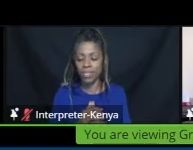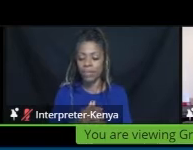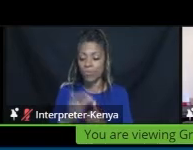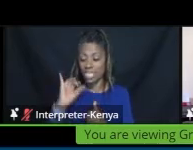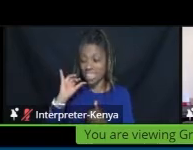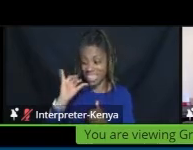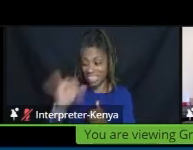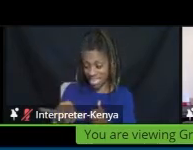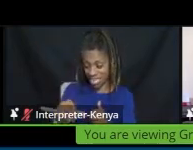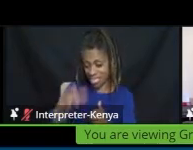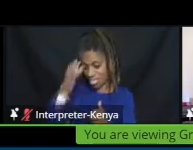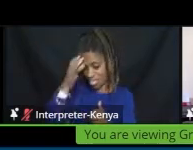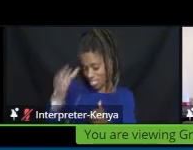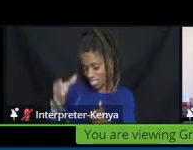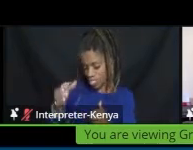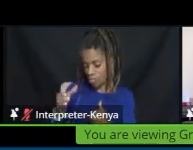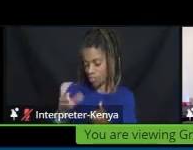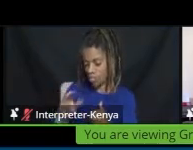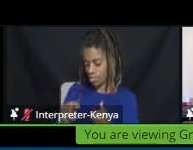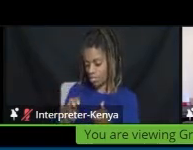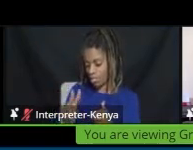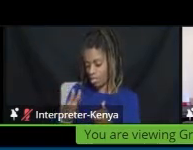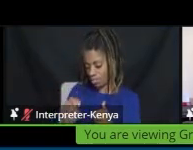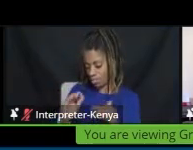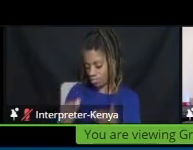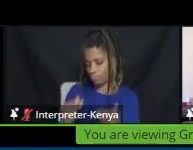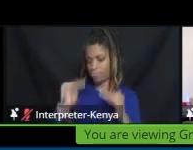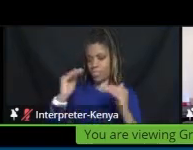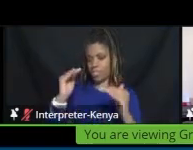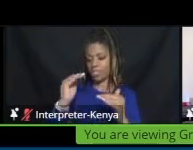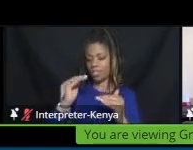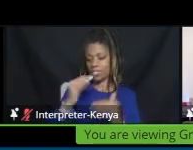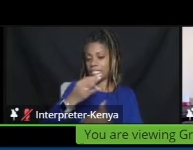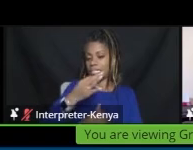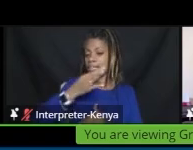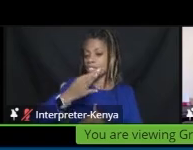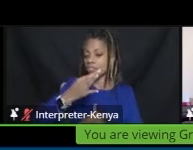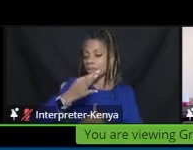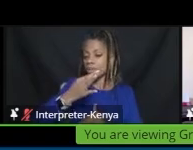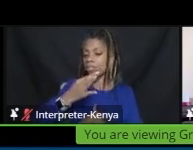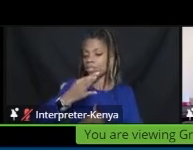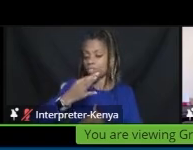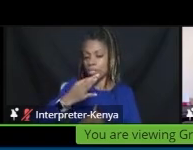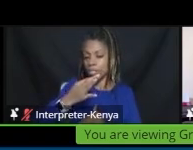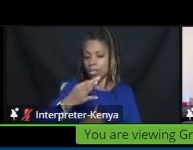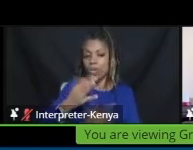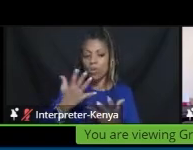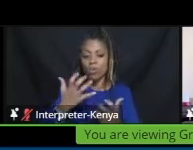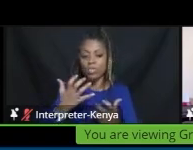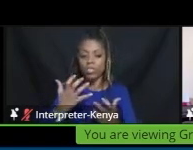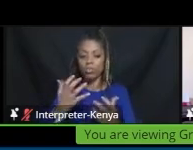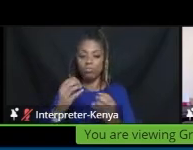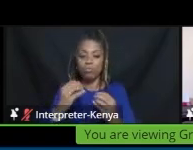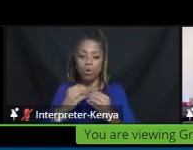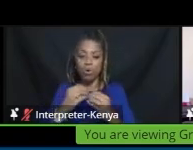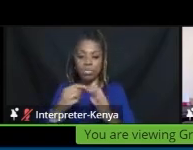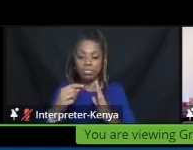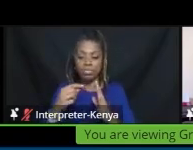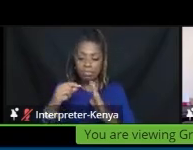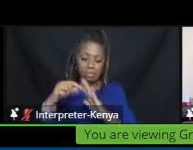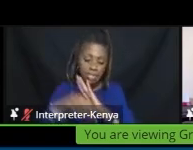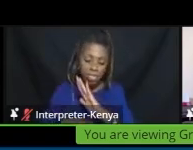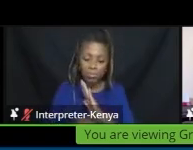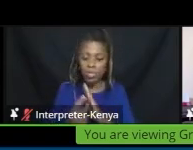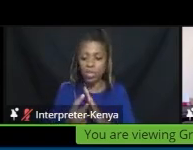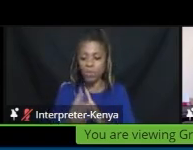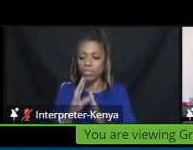to expert, we wanted to go more deeply as we have each week into dimensions